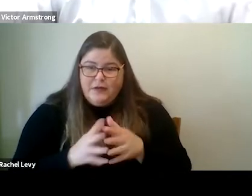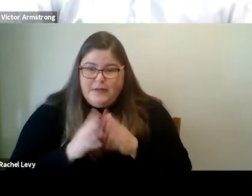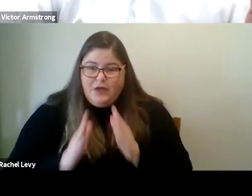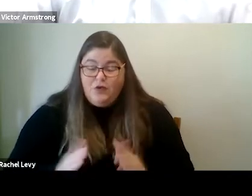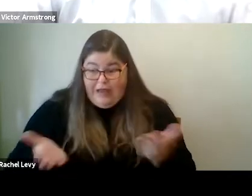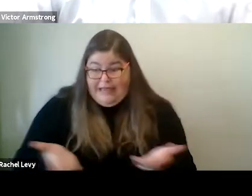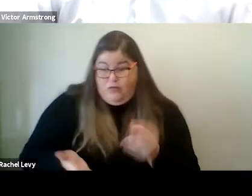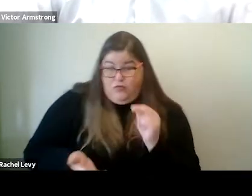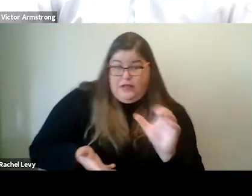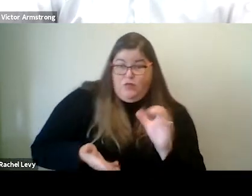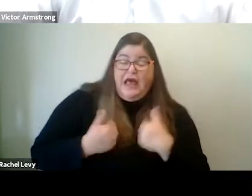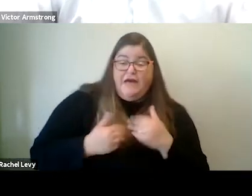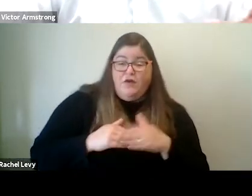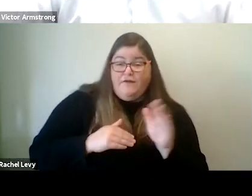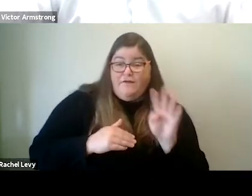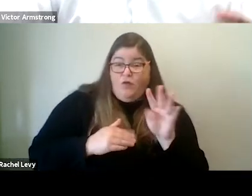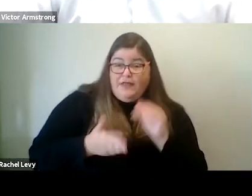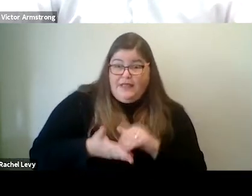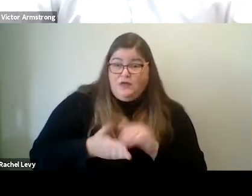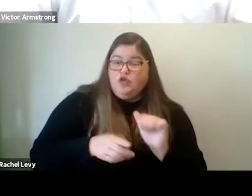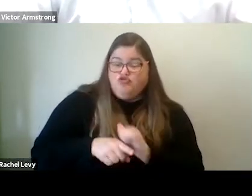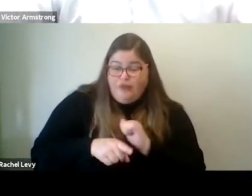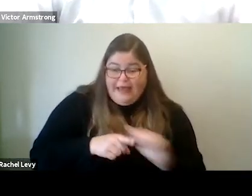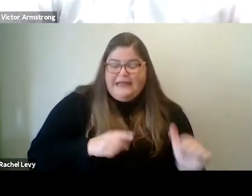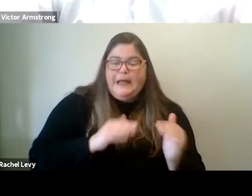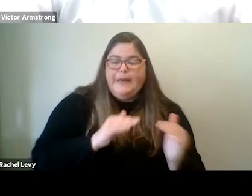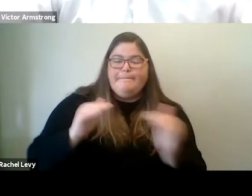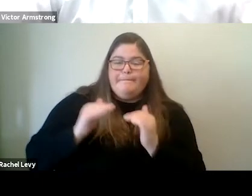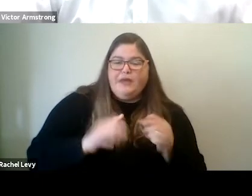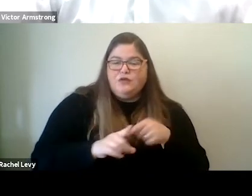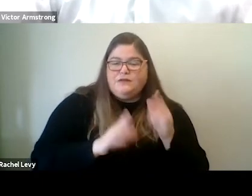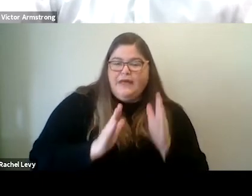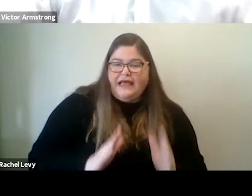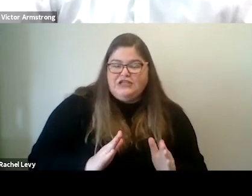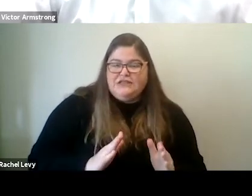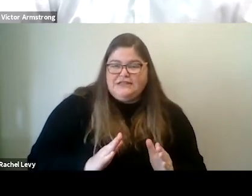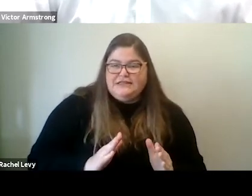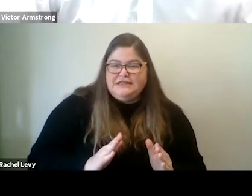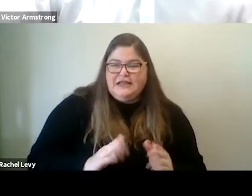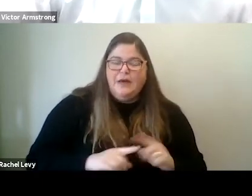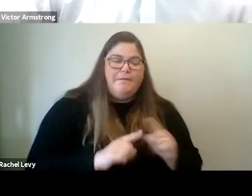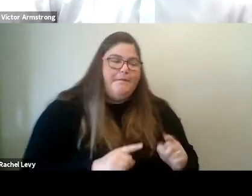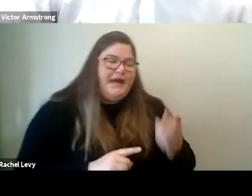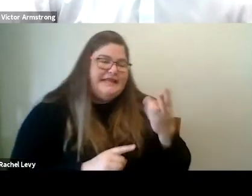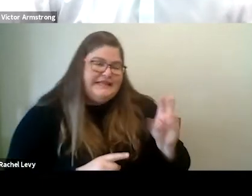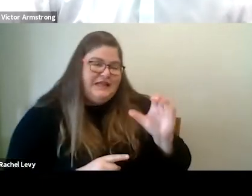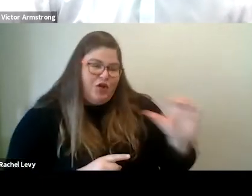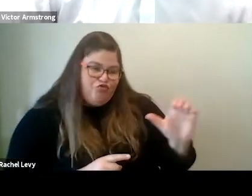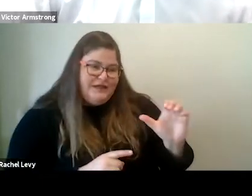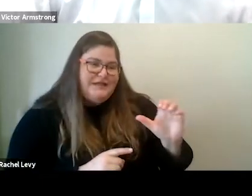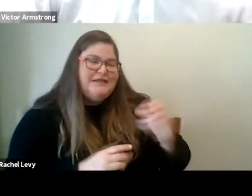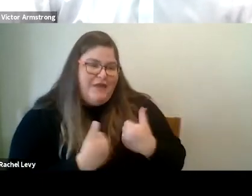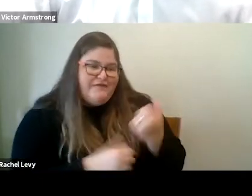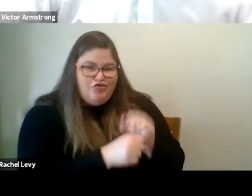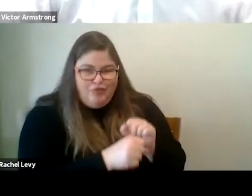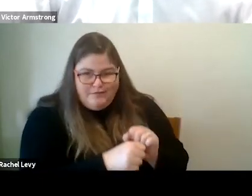4,000 trained, certified peer specialists with only about 1,600 gainfully employed. We need to utilize the peer workforce, pay